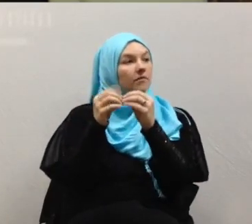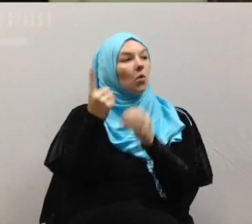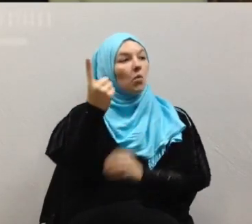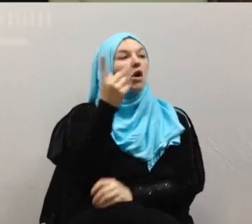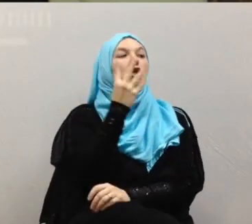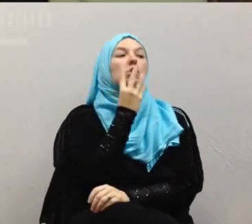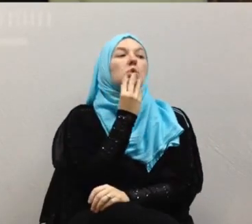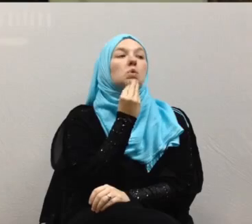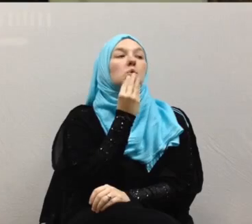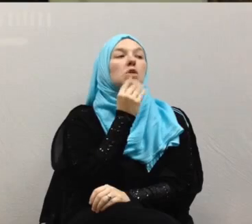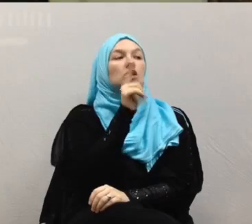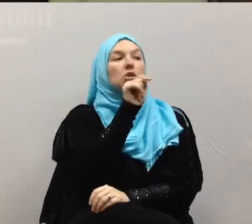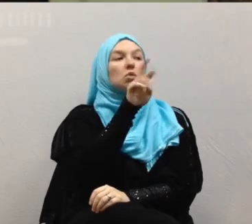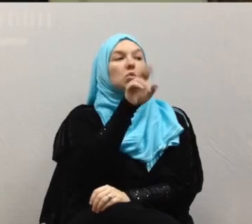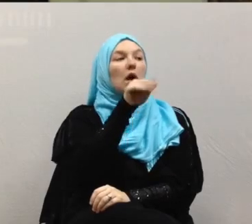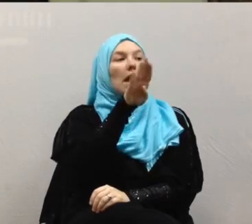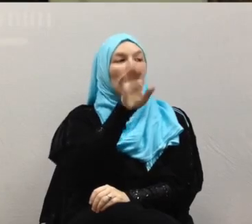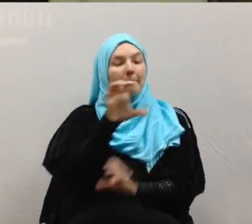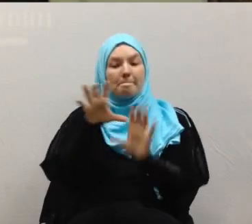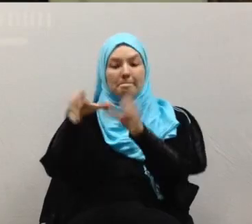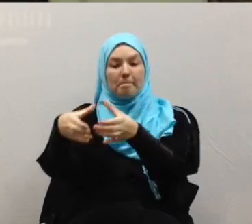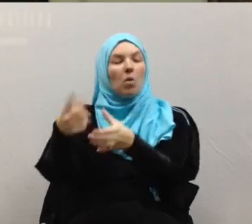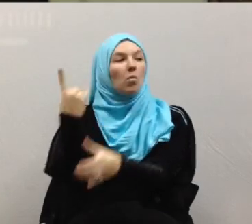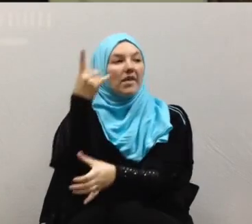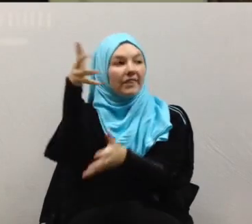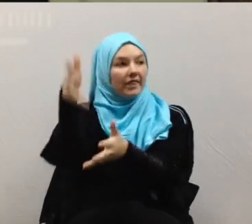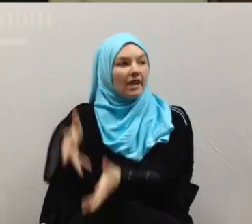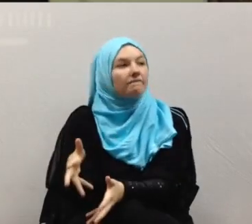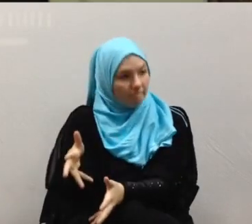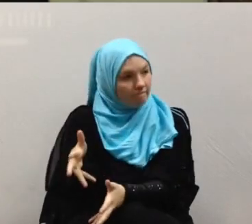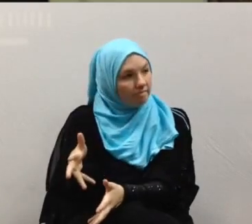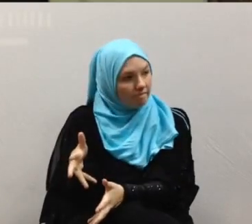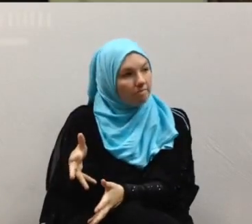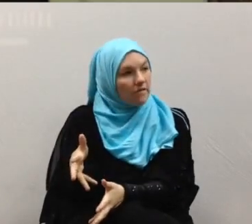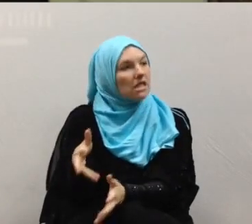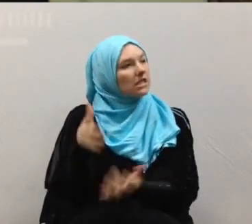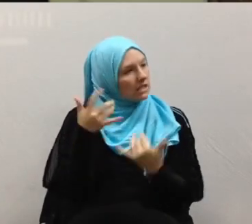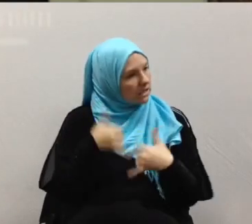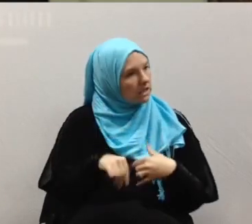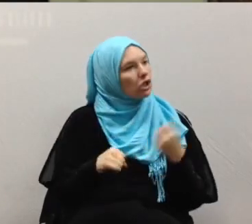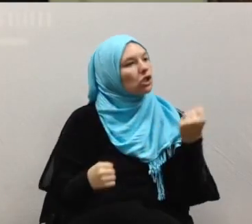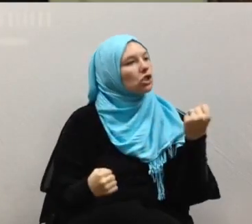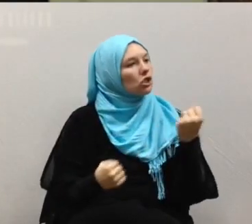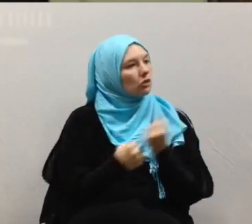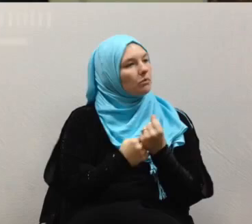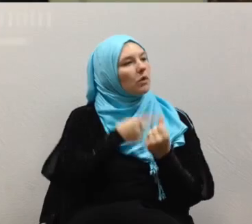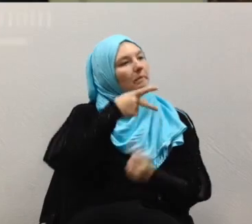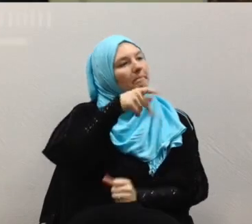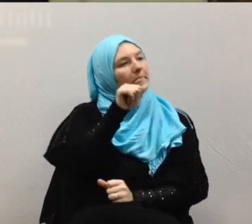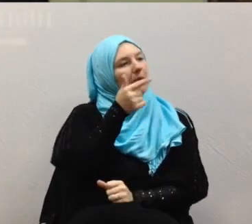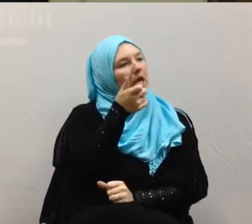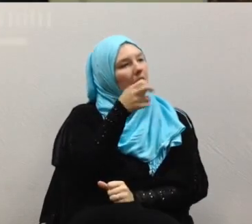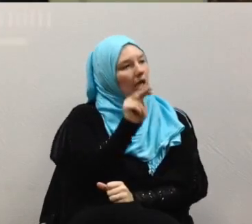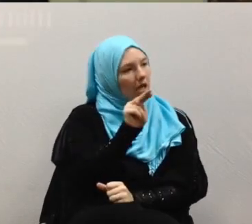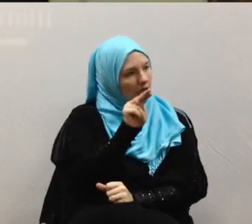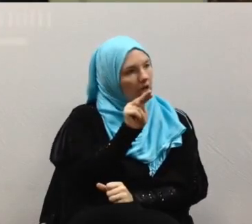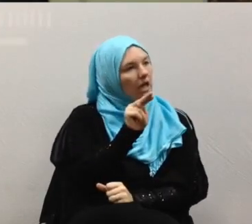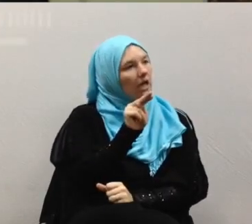behind that stood to support the pagans of Mecca when they attacked Medina. And the